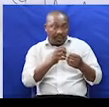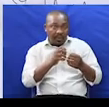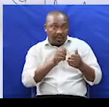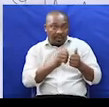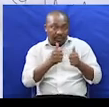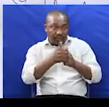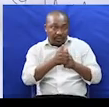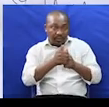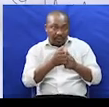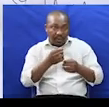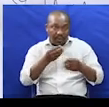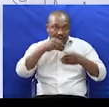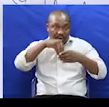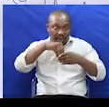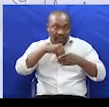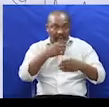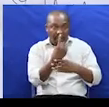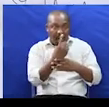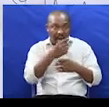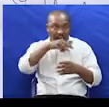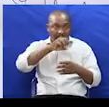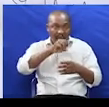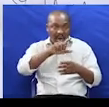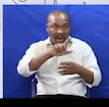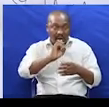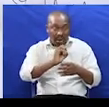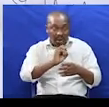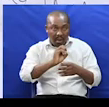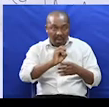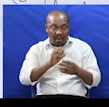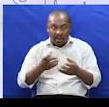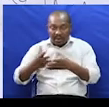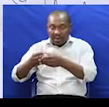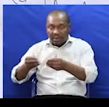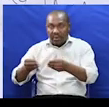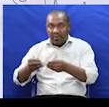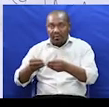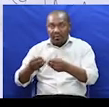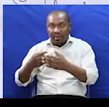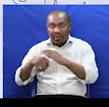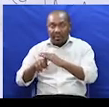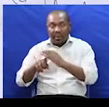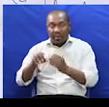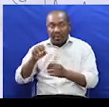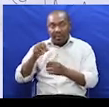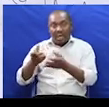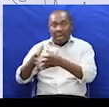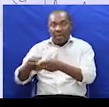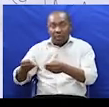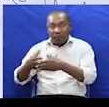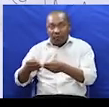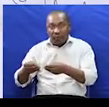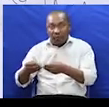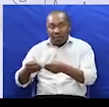solute dissolved in a liter of a solution, that is the molar solution. So this is what we call molar